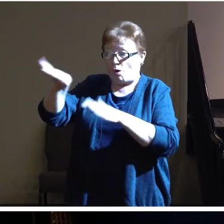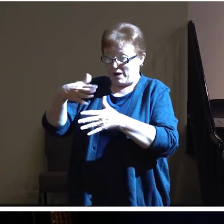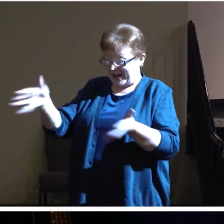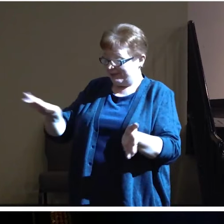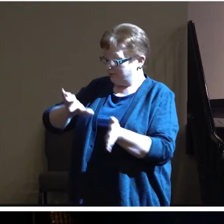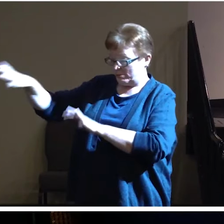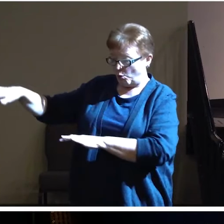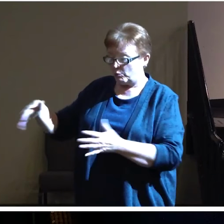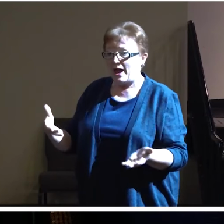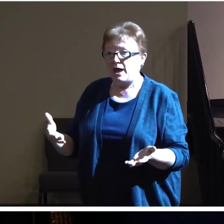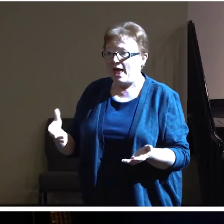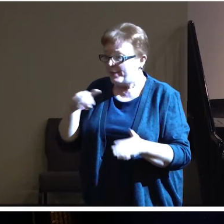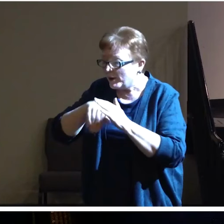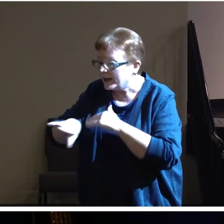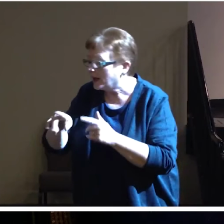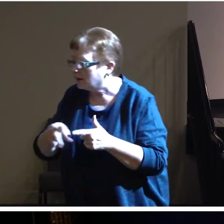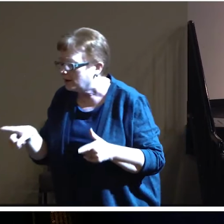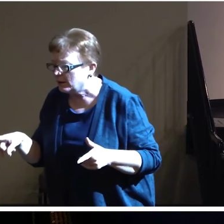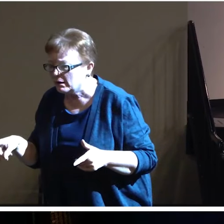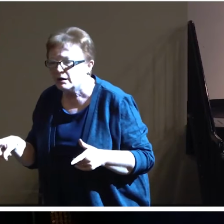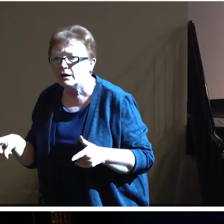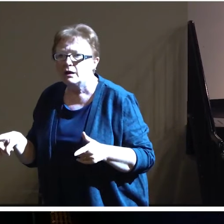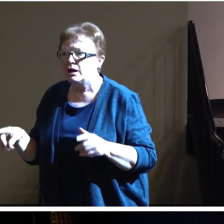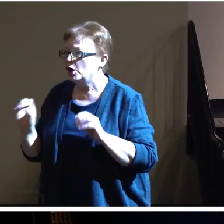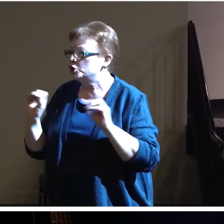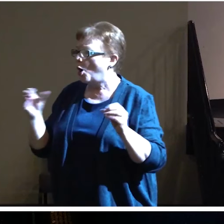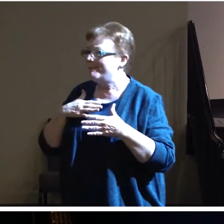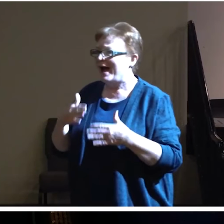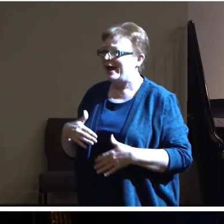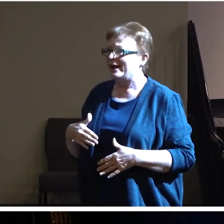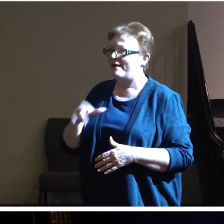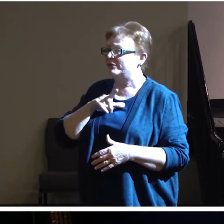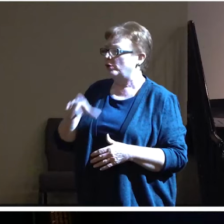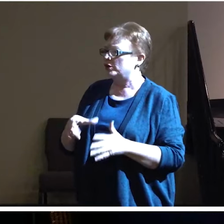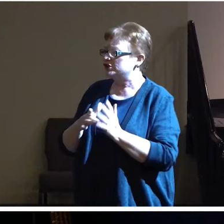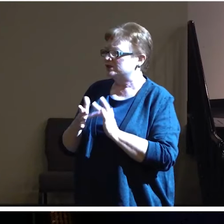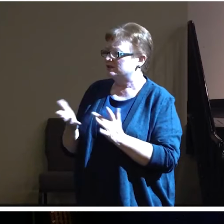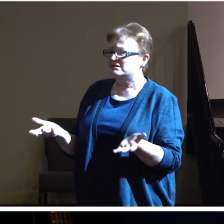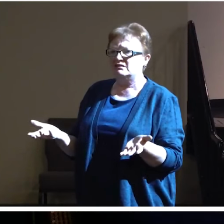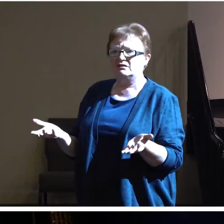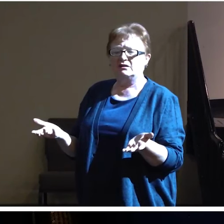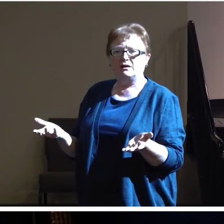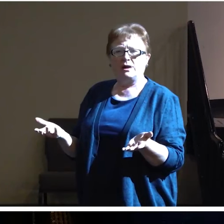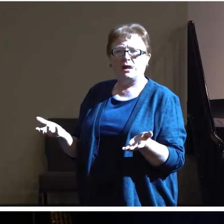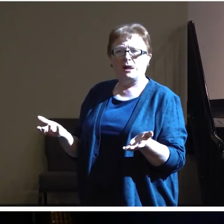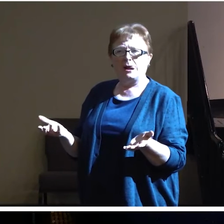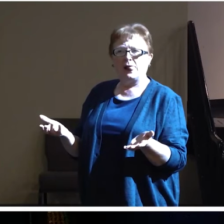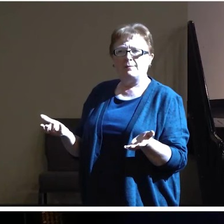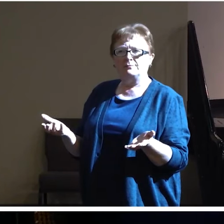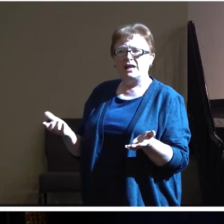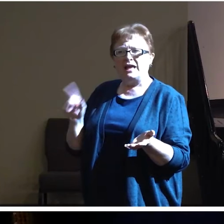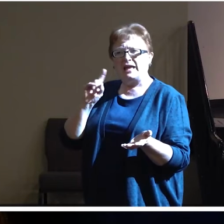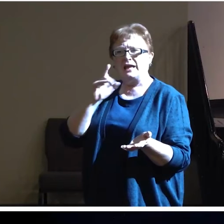body of the Lord Jesus. This tips us off to something that is